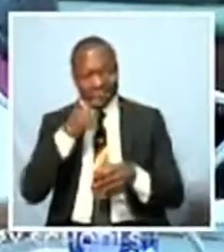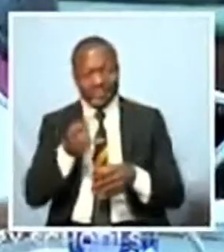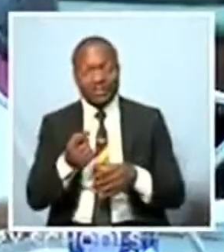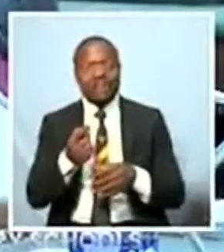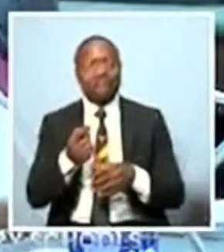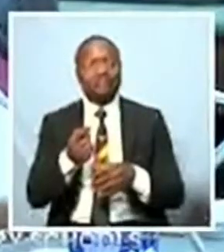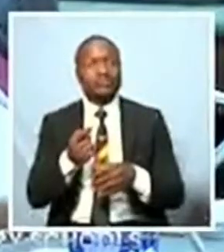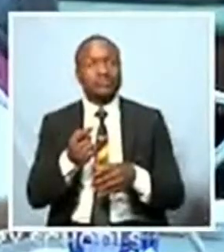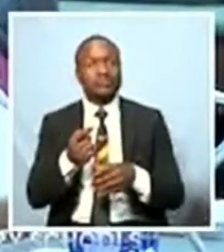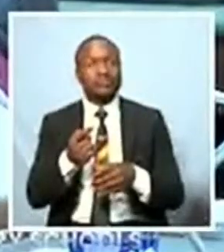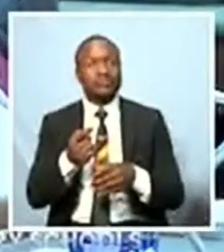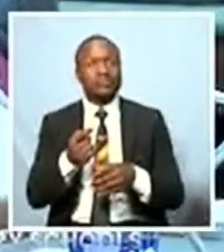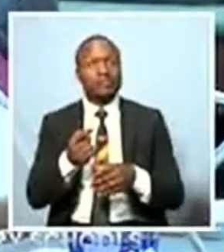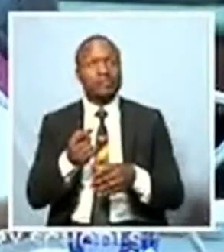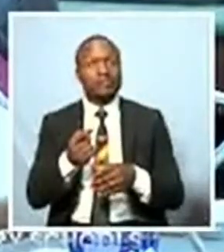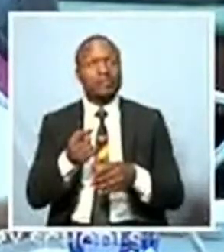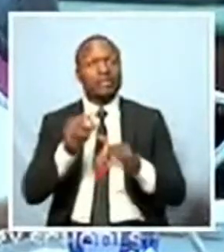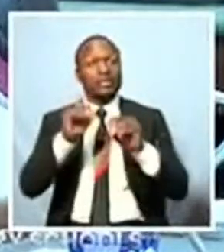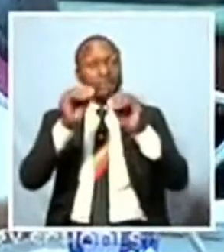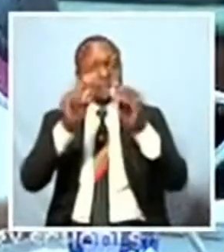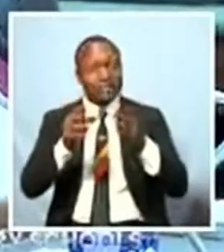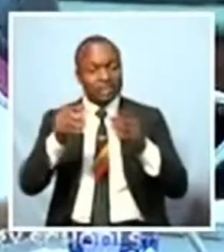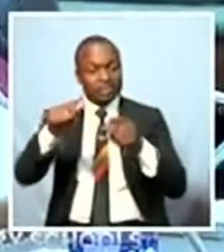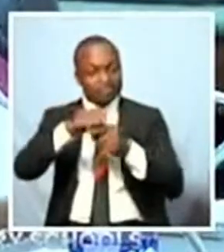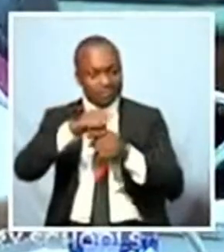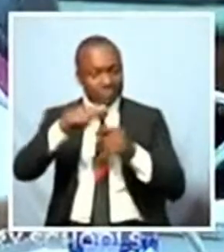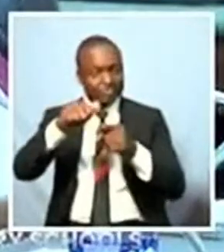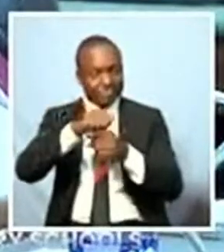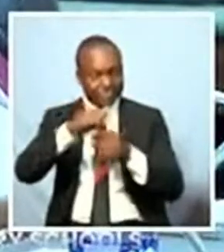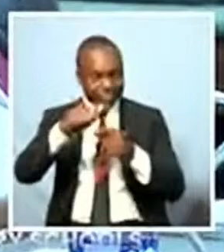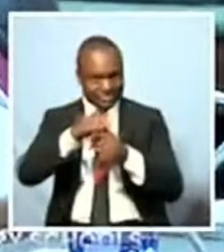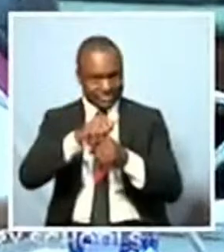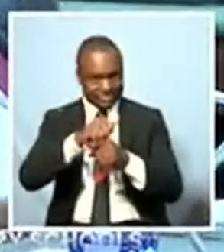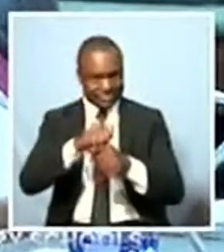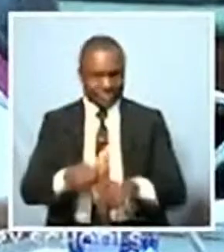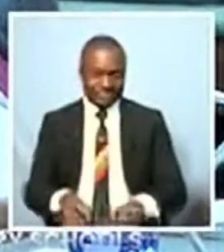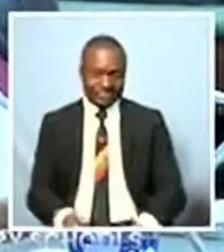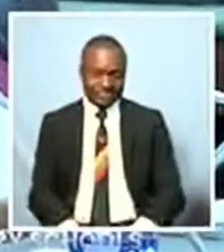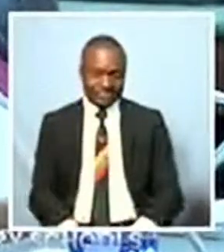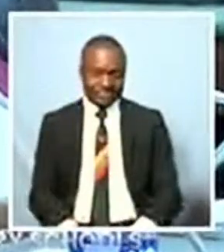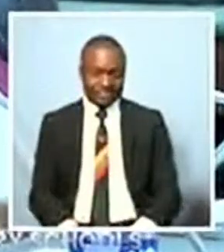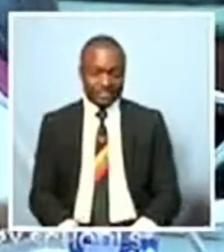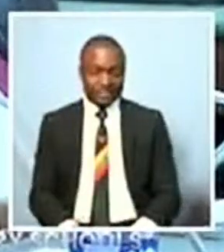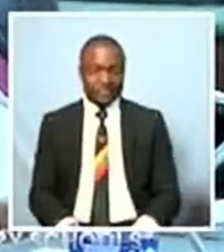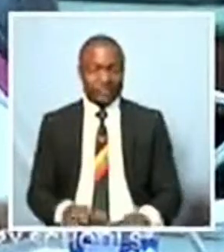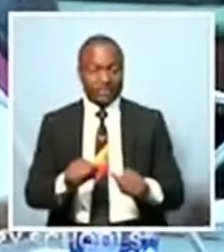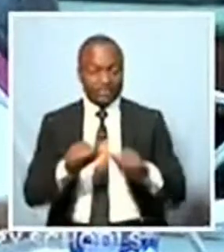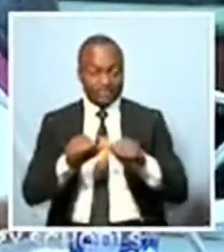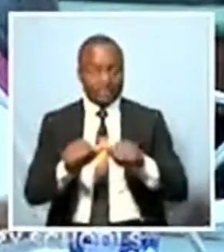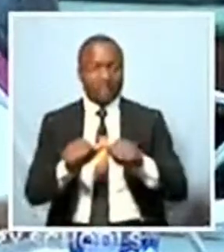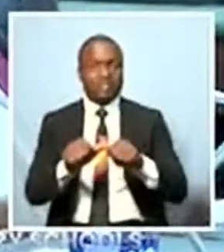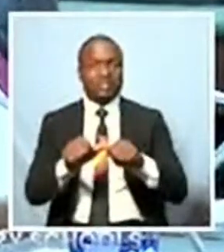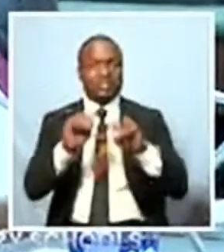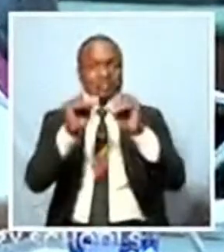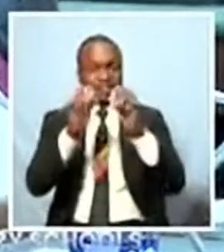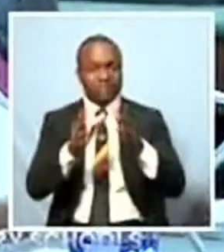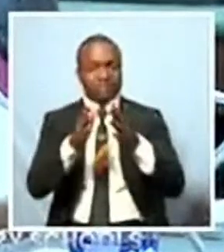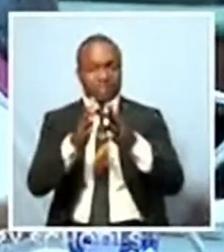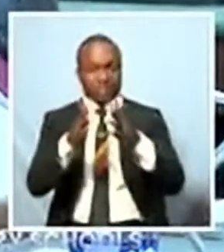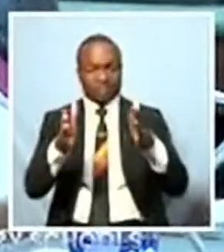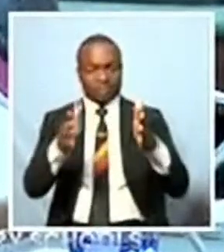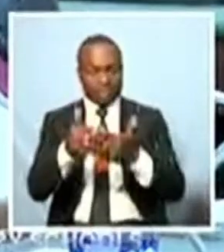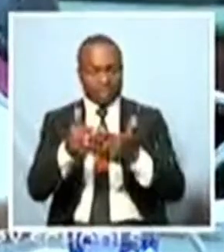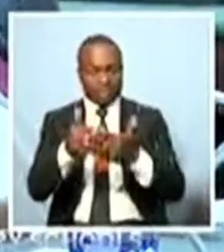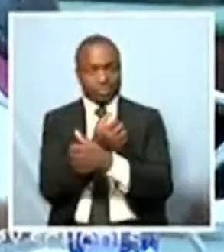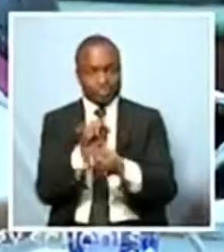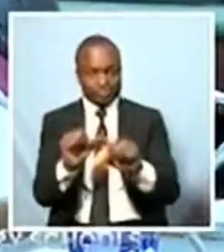pre-service training, there are still teacher gaps, how can we bridge? Have